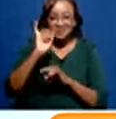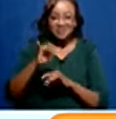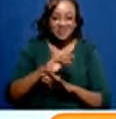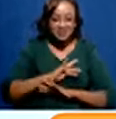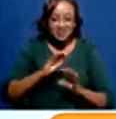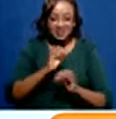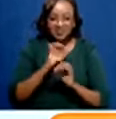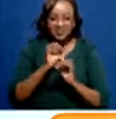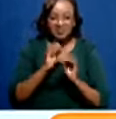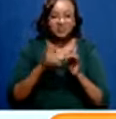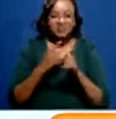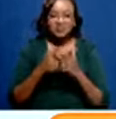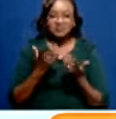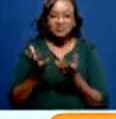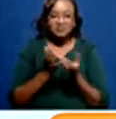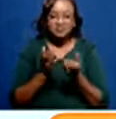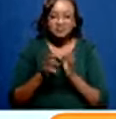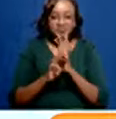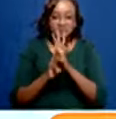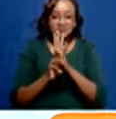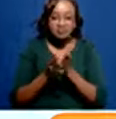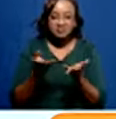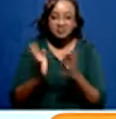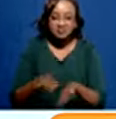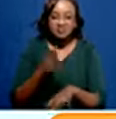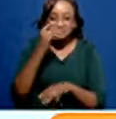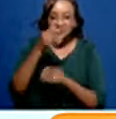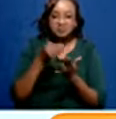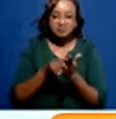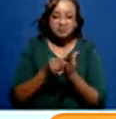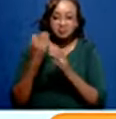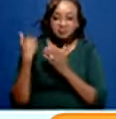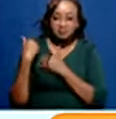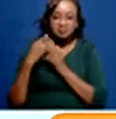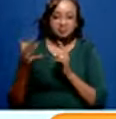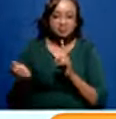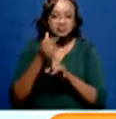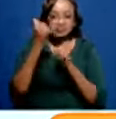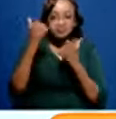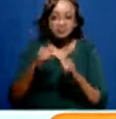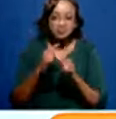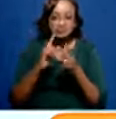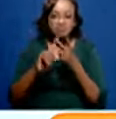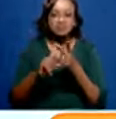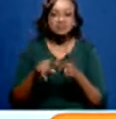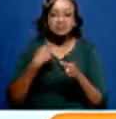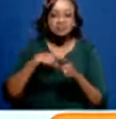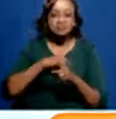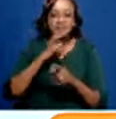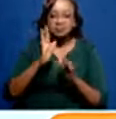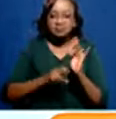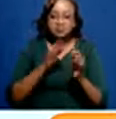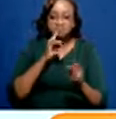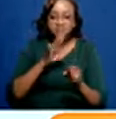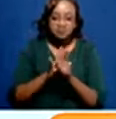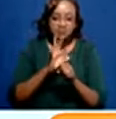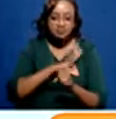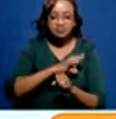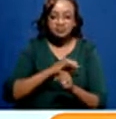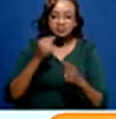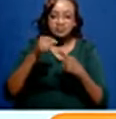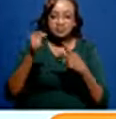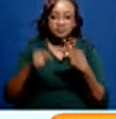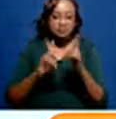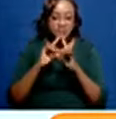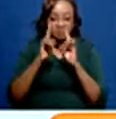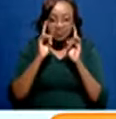model collapses, because the financial projections will not be met. Secondly, that would mean that, again, we cannot promise the benefits that we did.